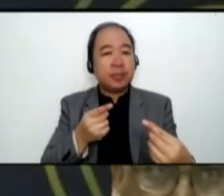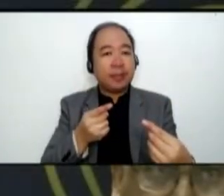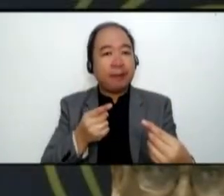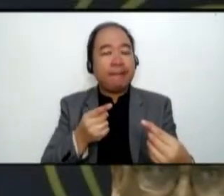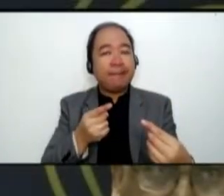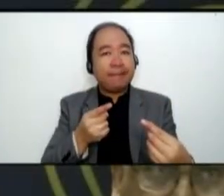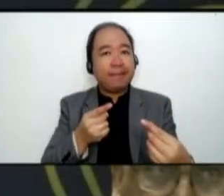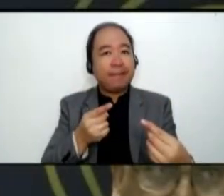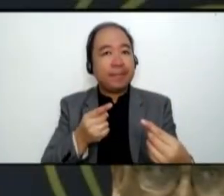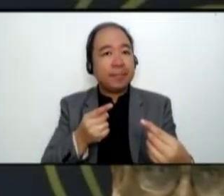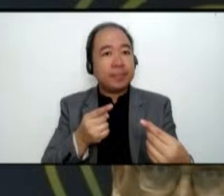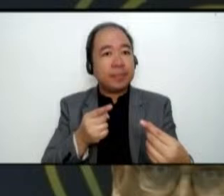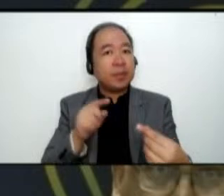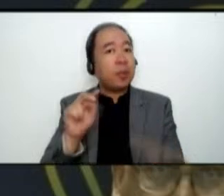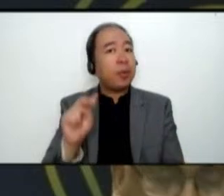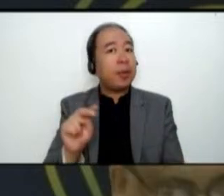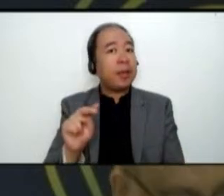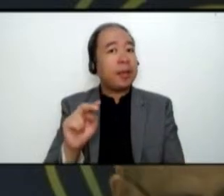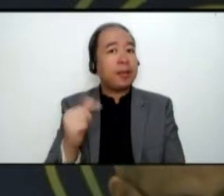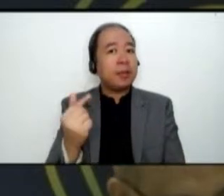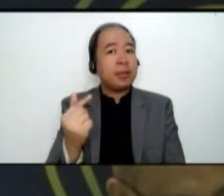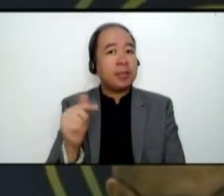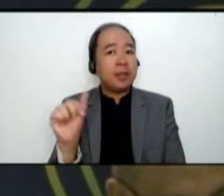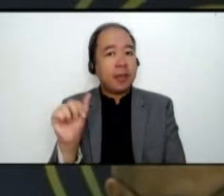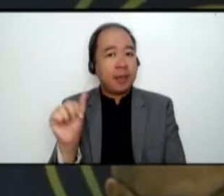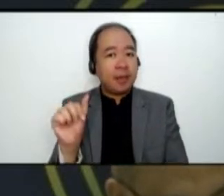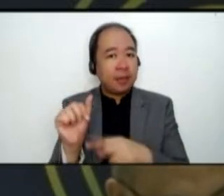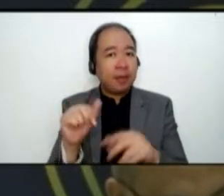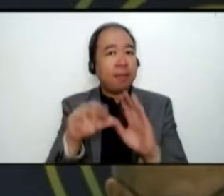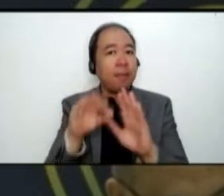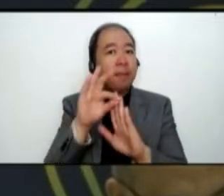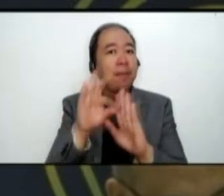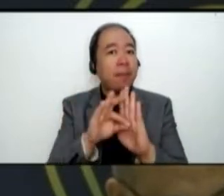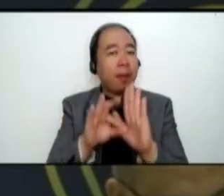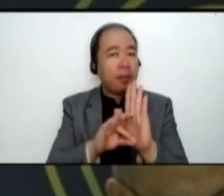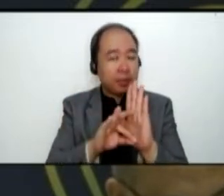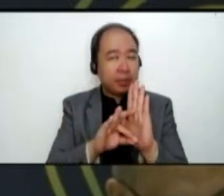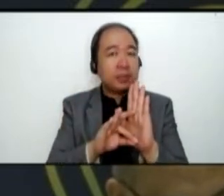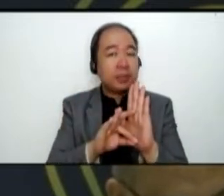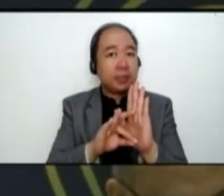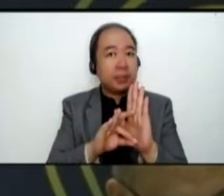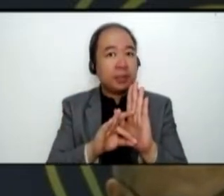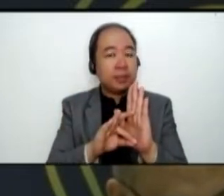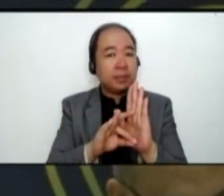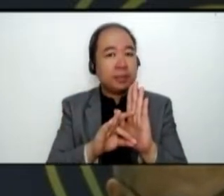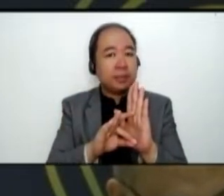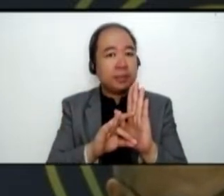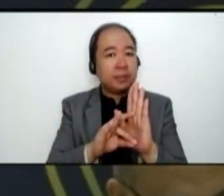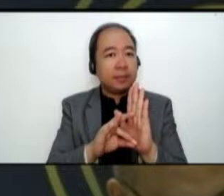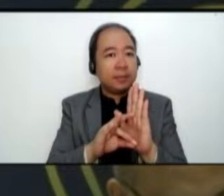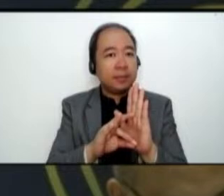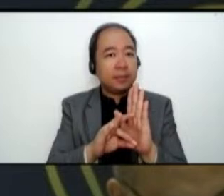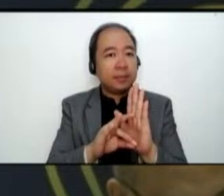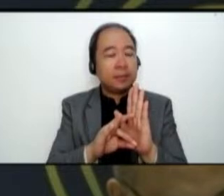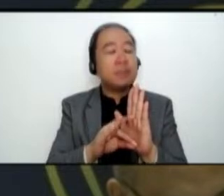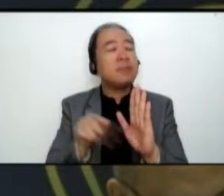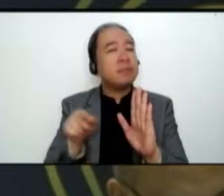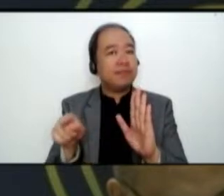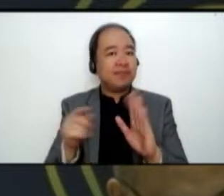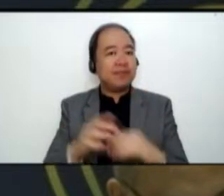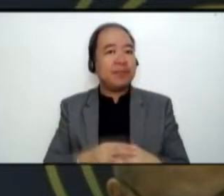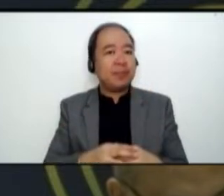for using NTA for policy implementation is actually the communication